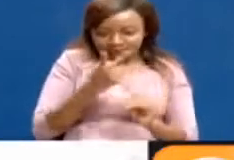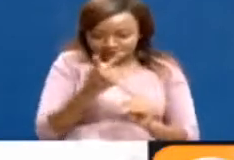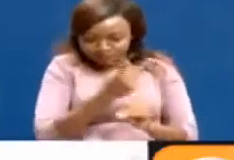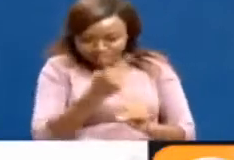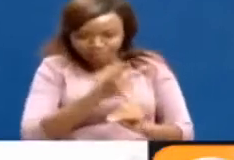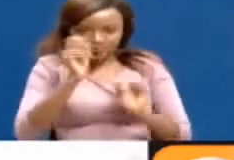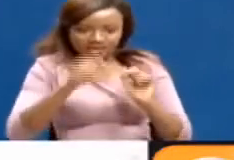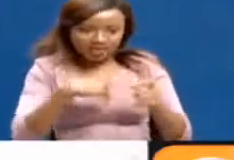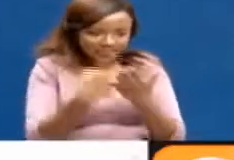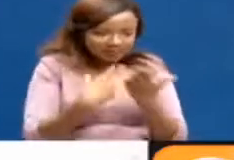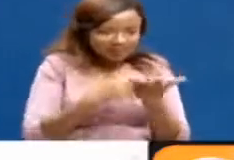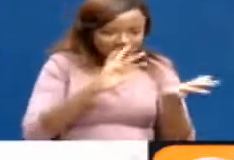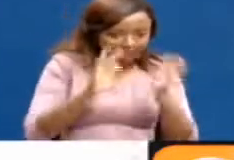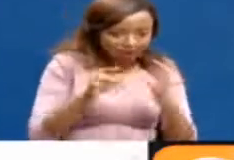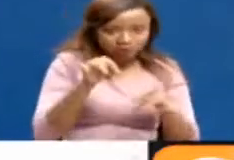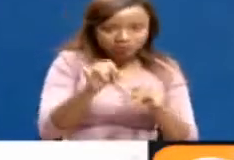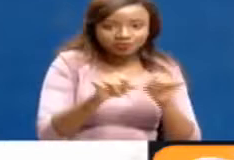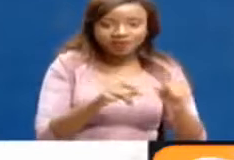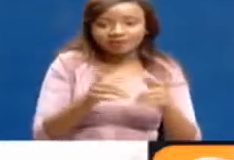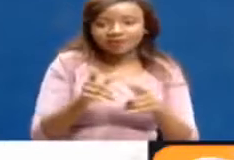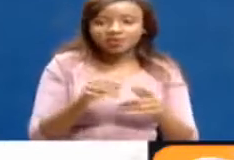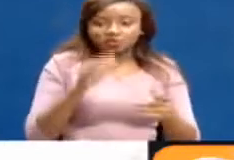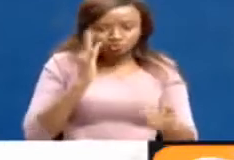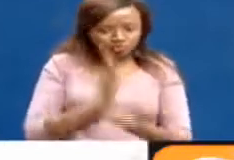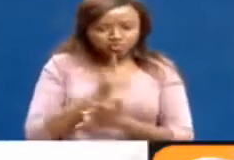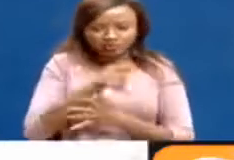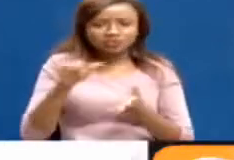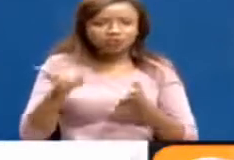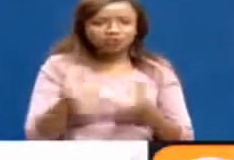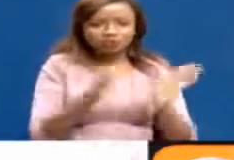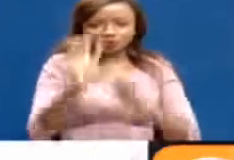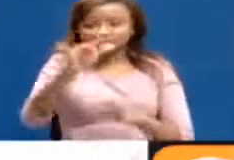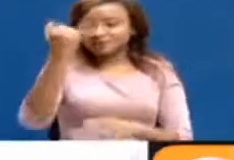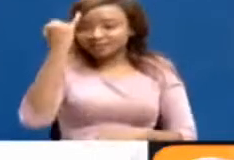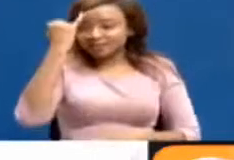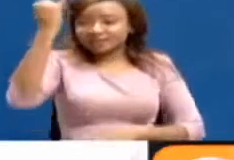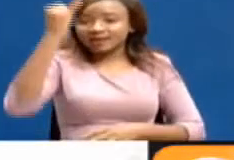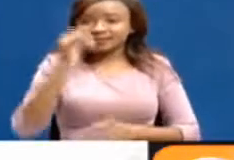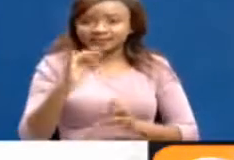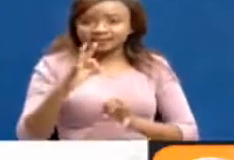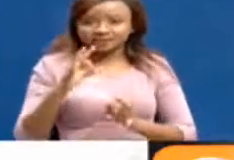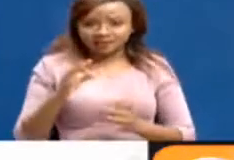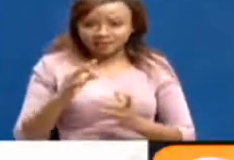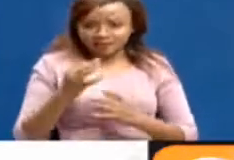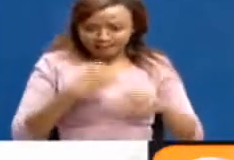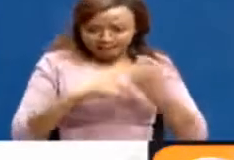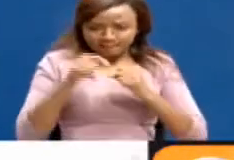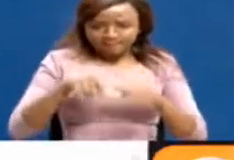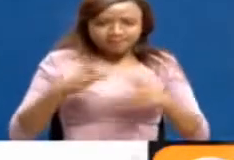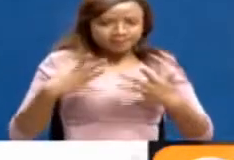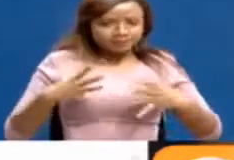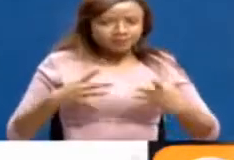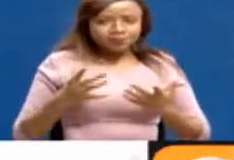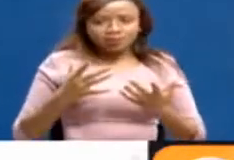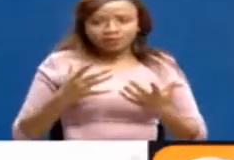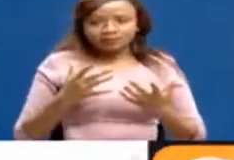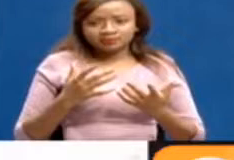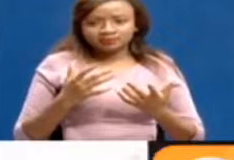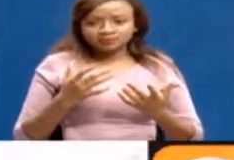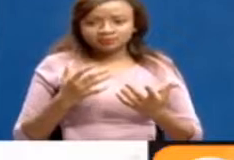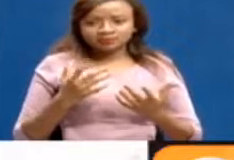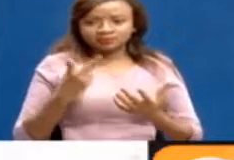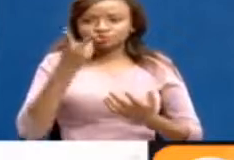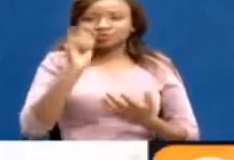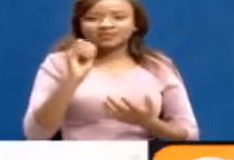negotiate a way to pay them. But we're saying, Jeff, this is an opportunity. Imagine, Jeff, if while doing this, already we have more than,